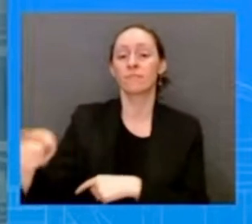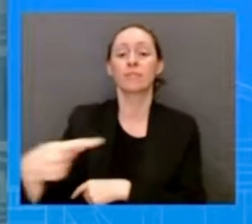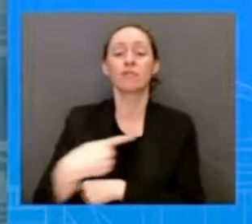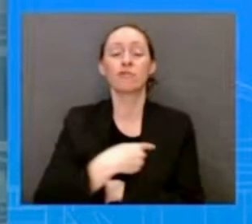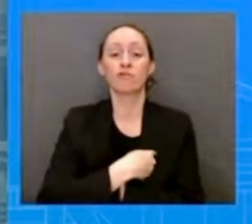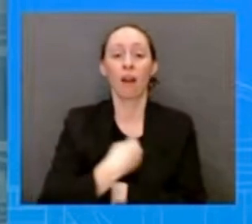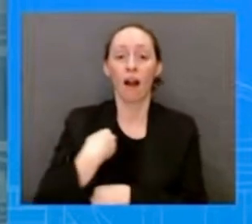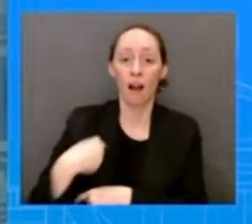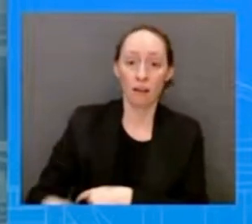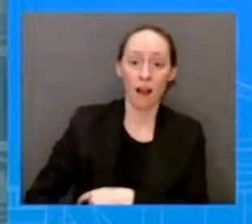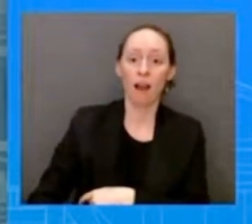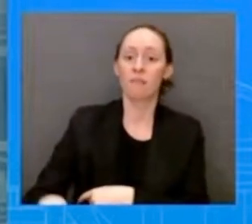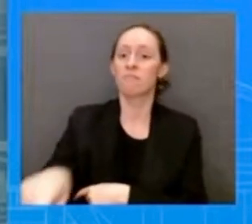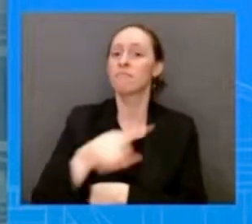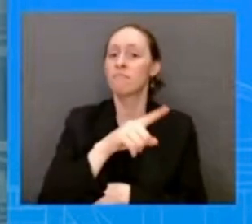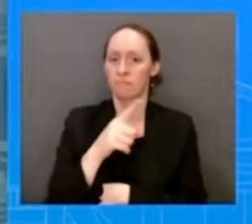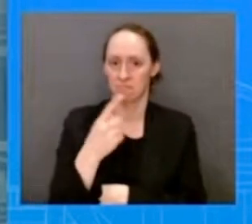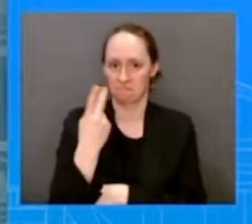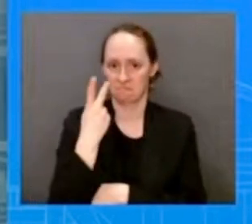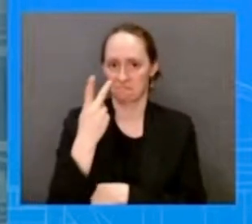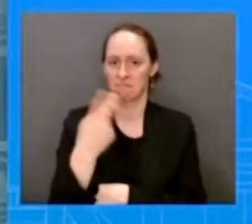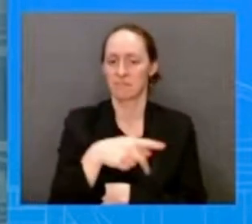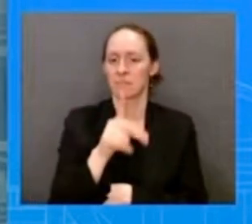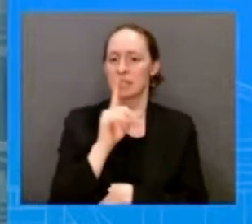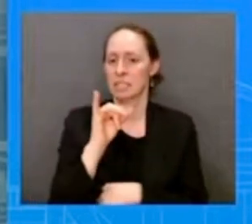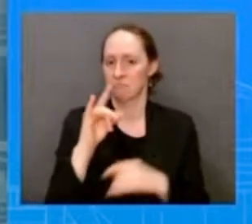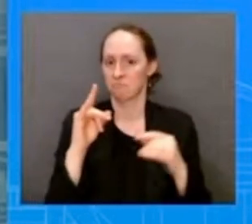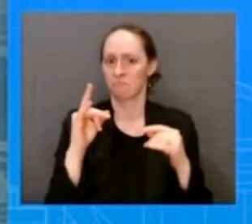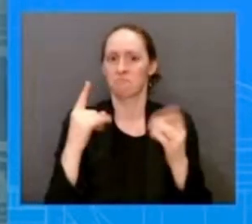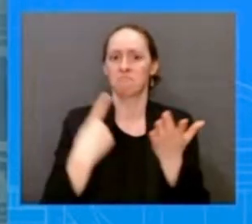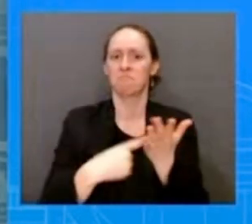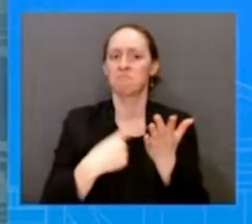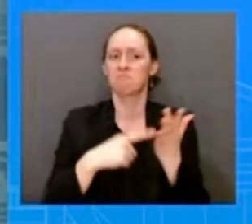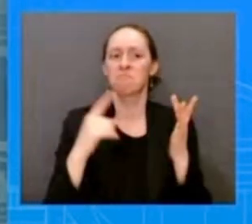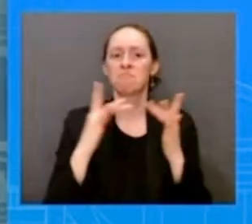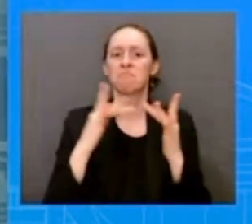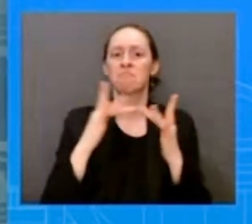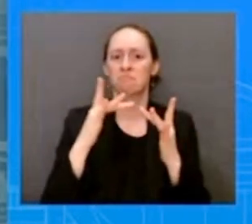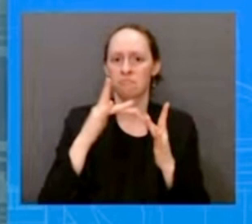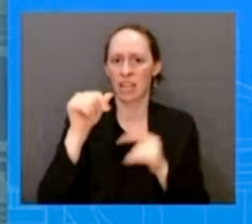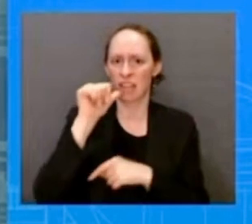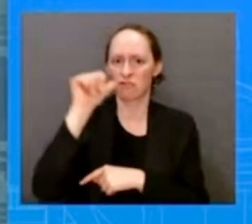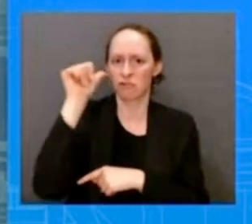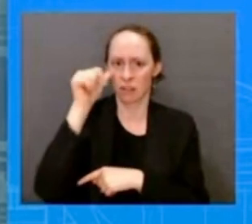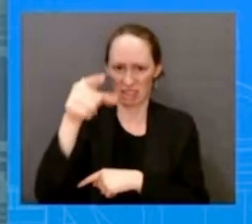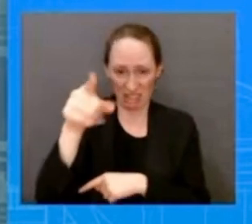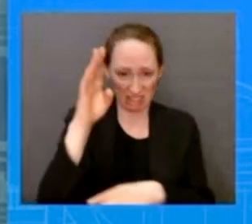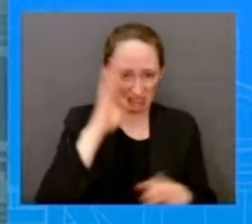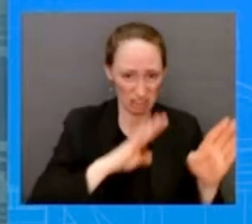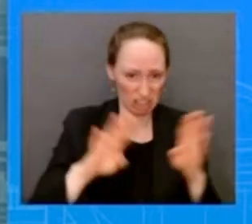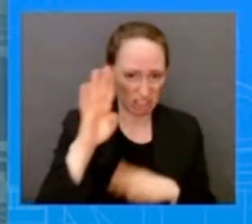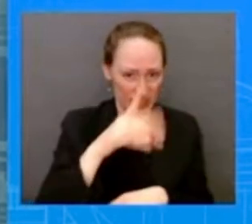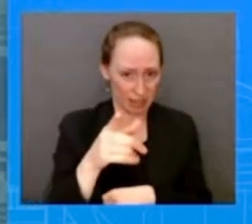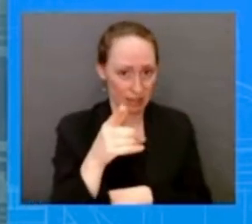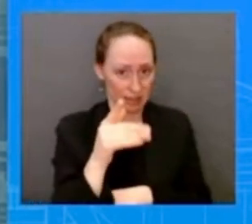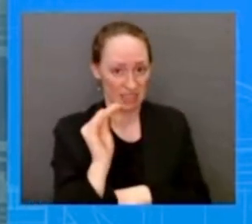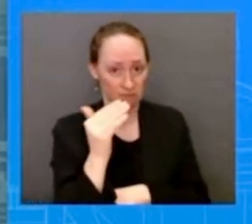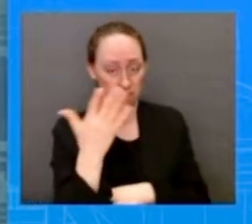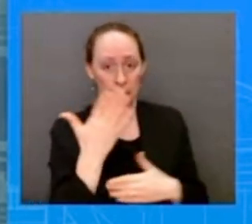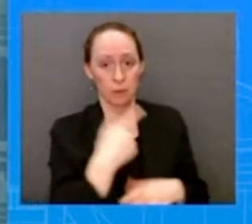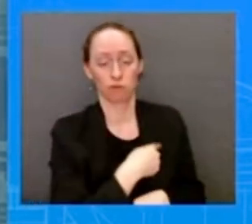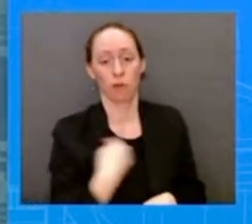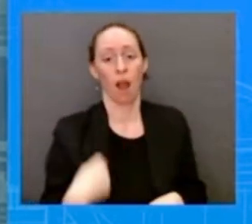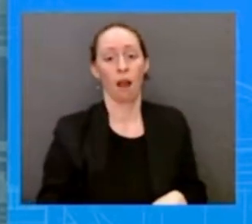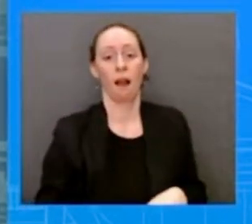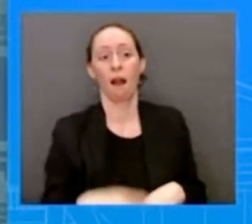decision with respect to providing lethal weaponry. We don't believe they've taken it off the table, but we don't believe they've made a decision to do that. So I really